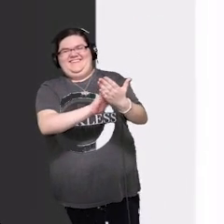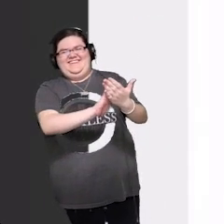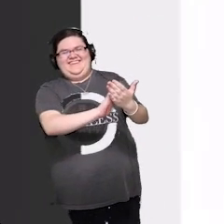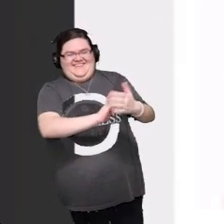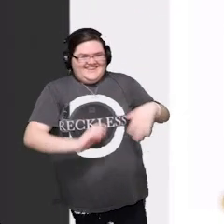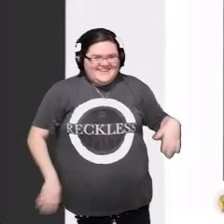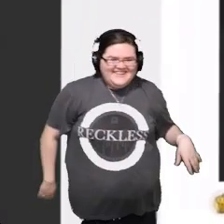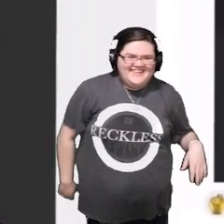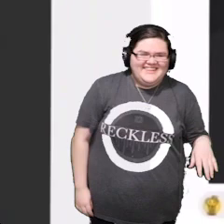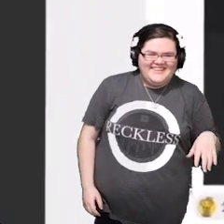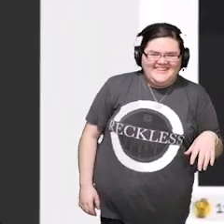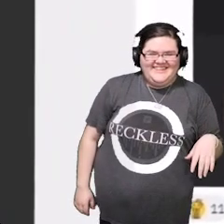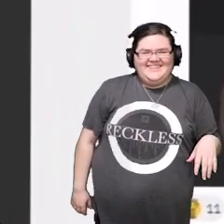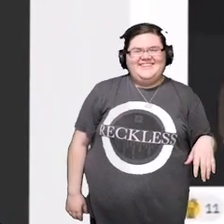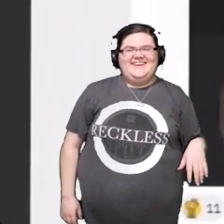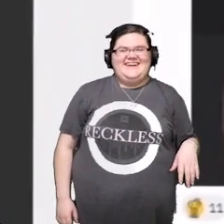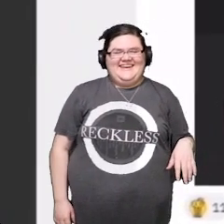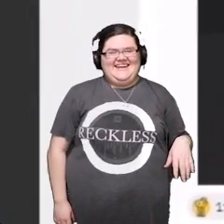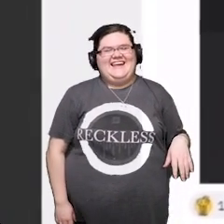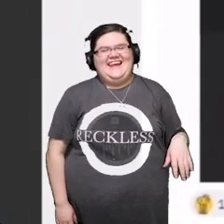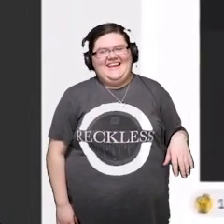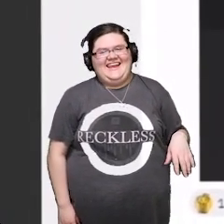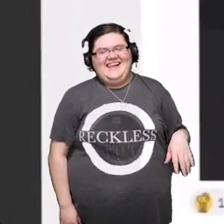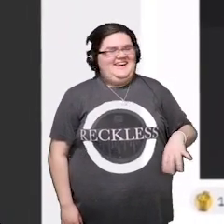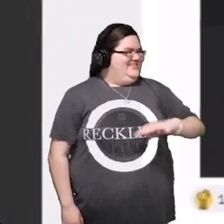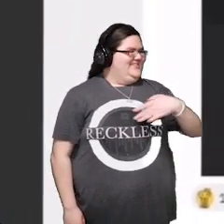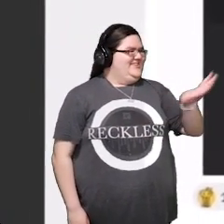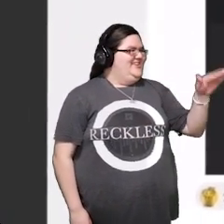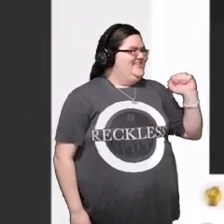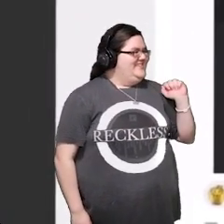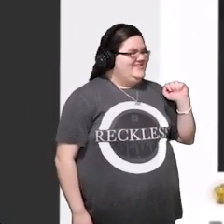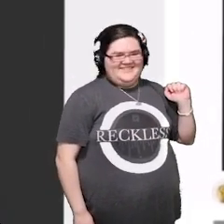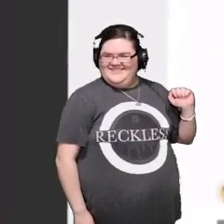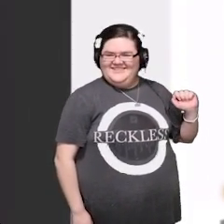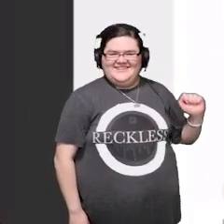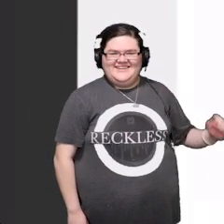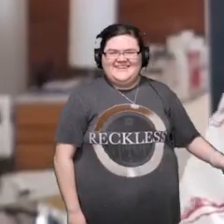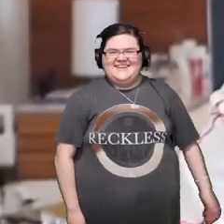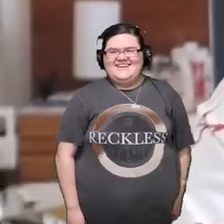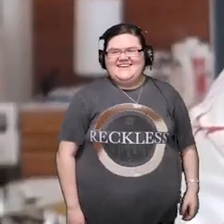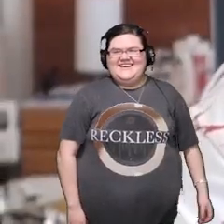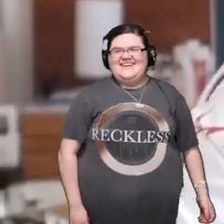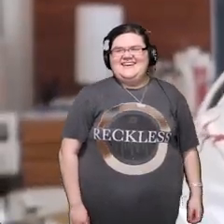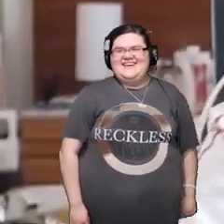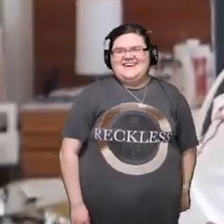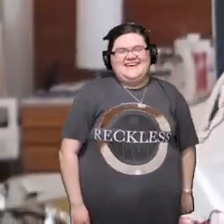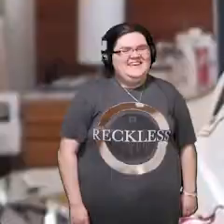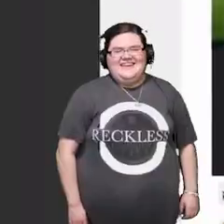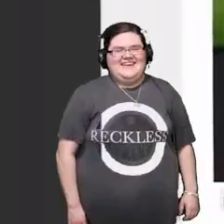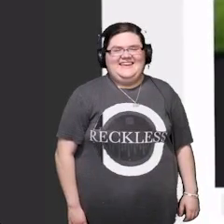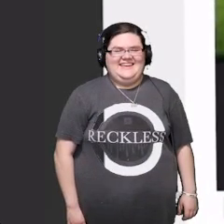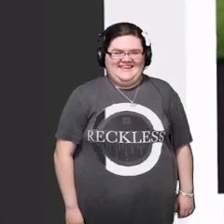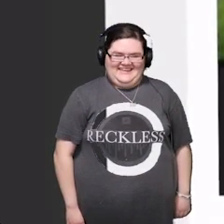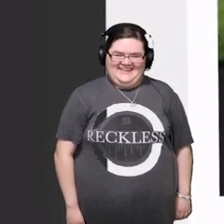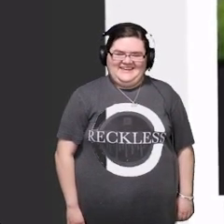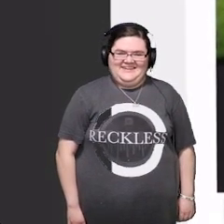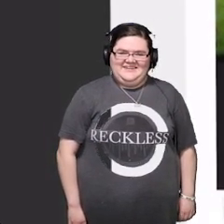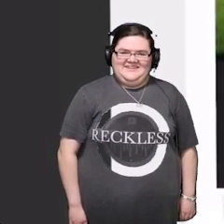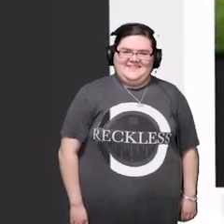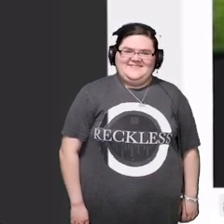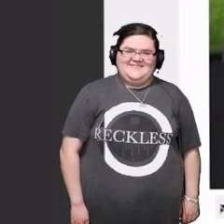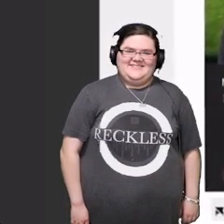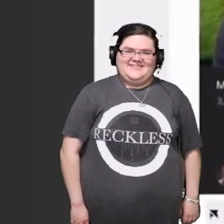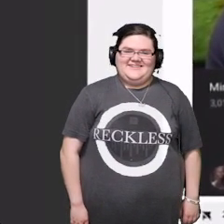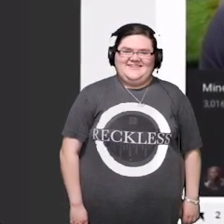million subscribers. What? KSI just doesn't. doesn't increase. The series we all